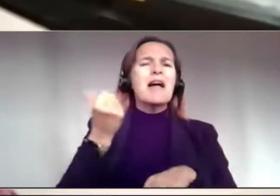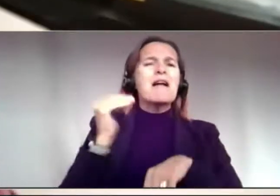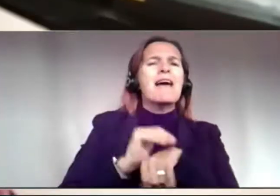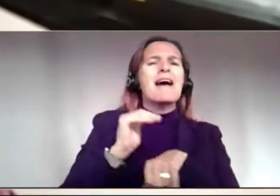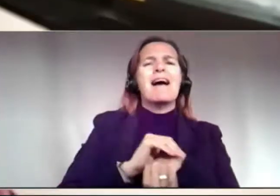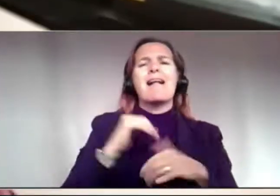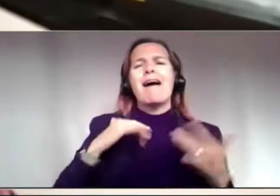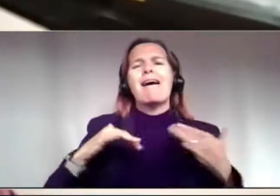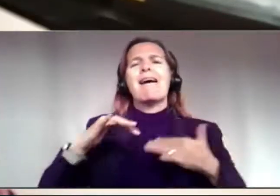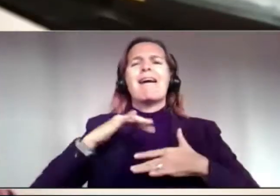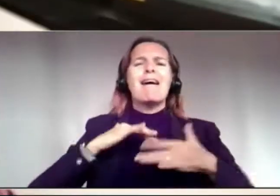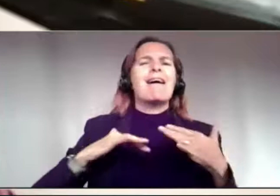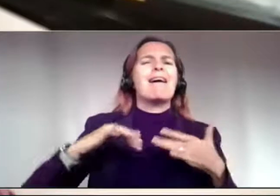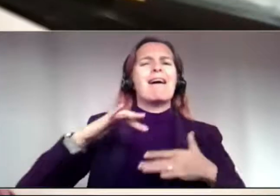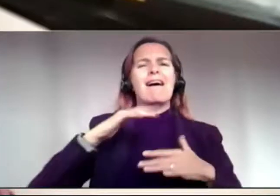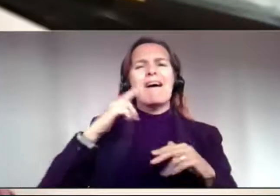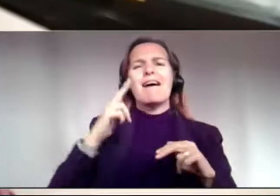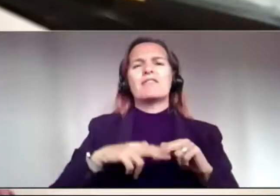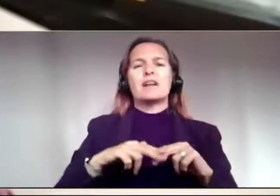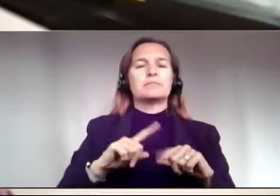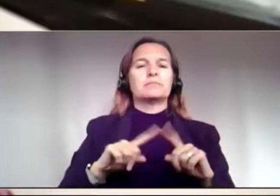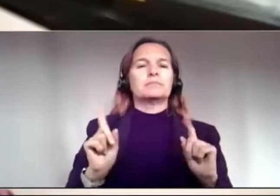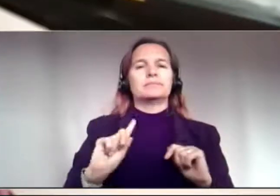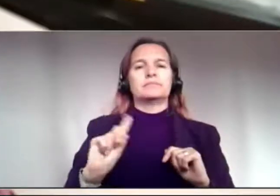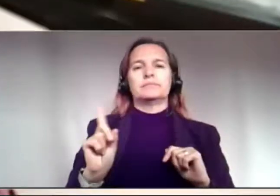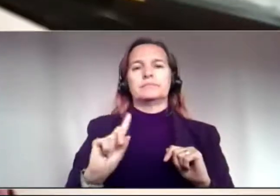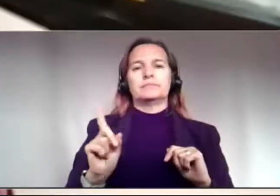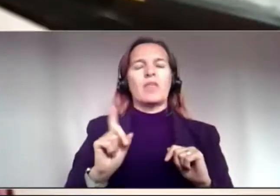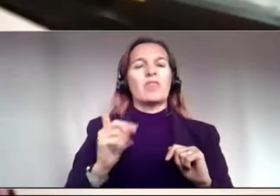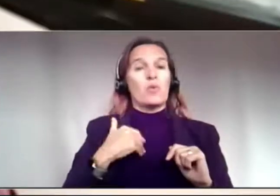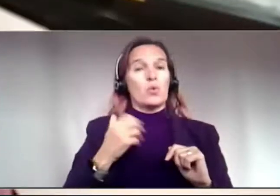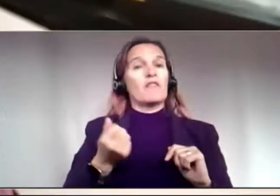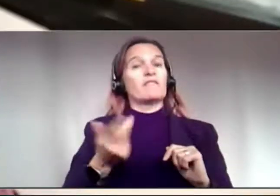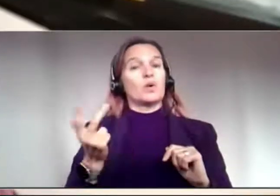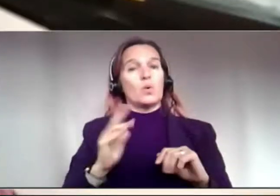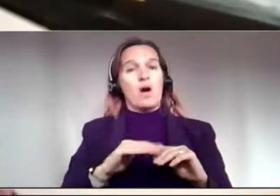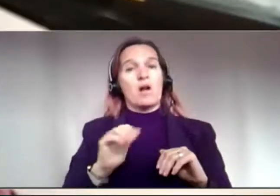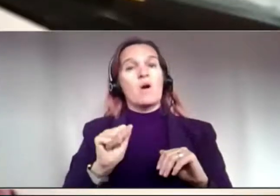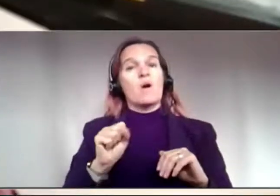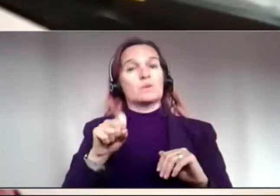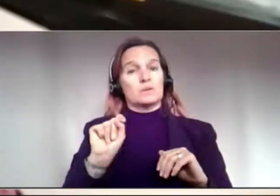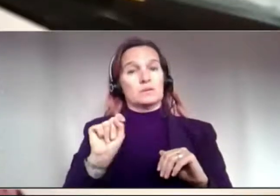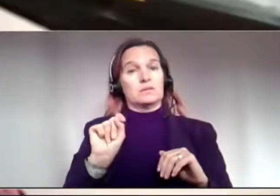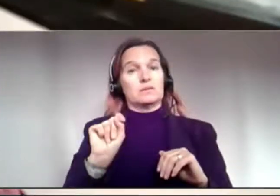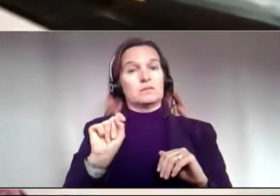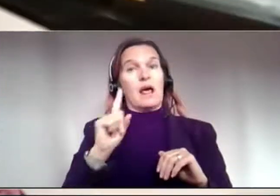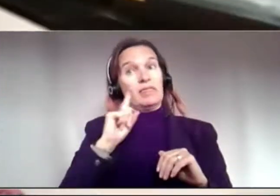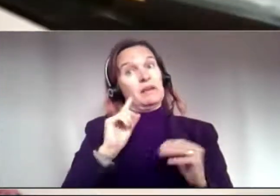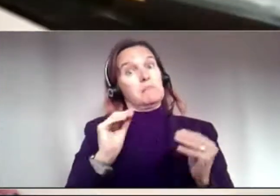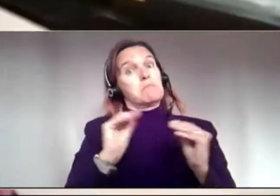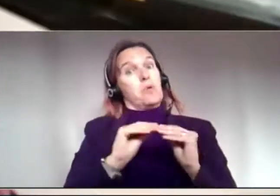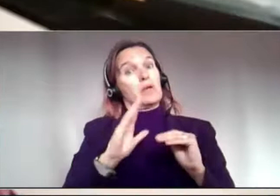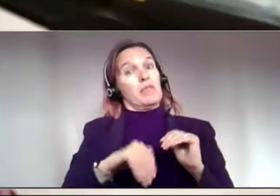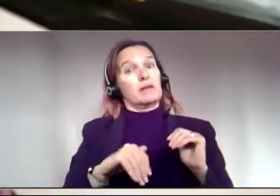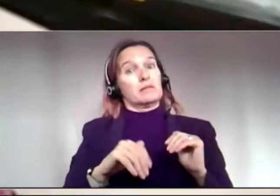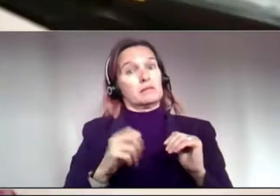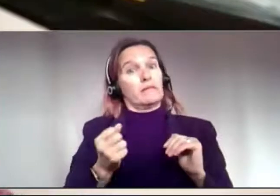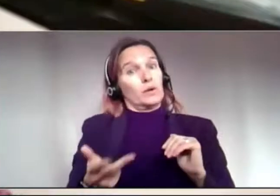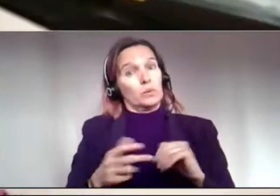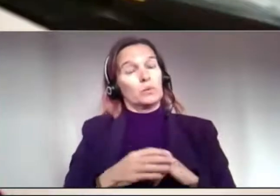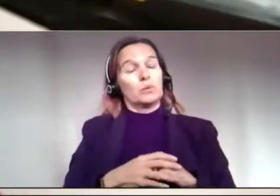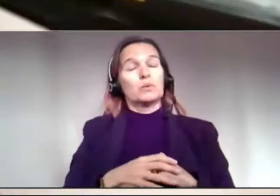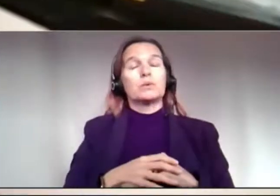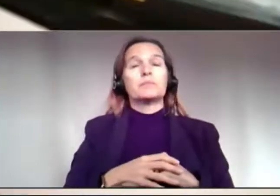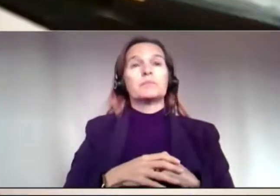But these, there were a couple on the coast, I know, at least a couple that I know of. I think there were more than that. And these were